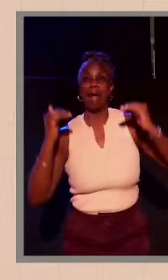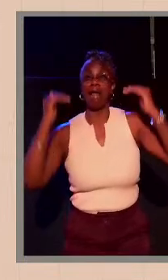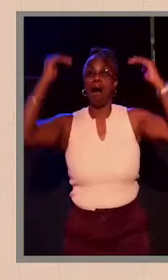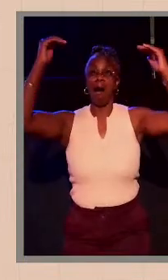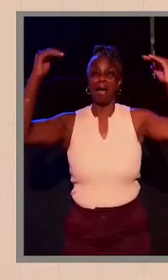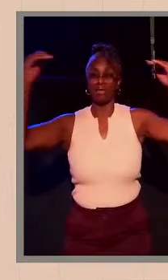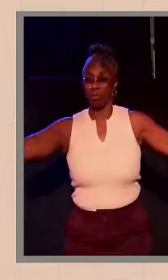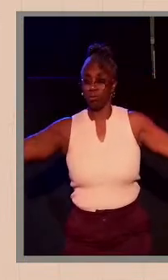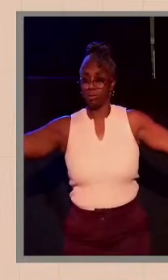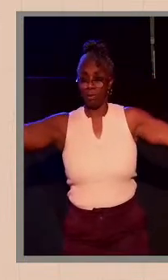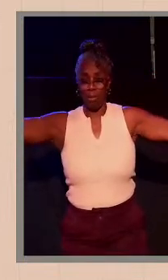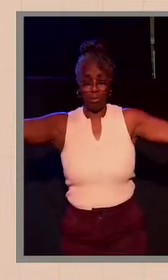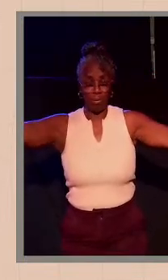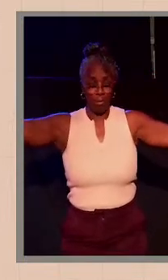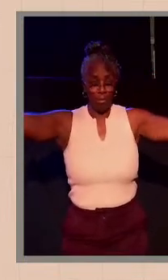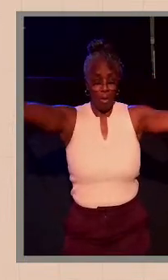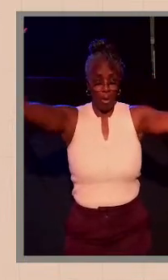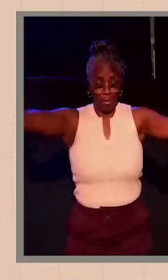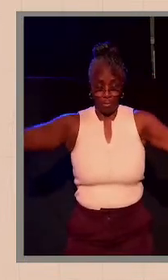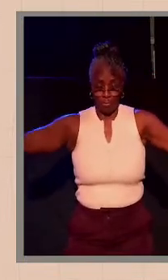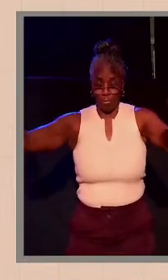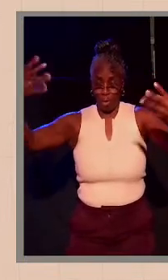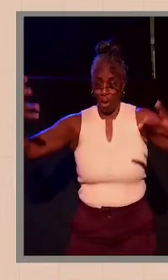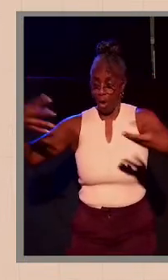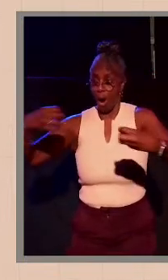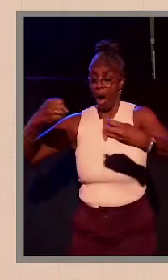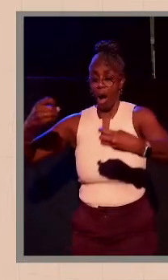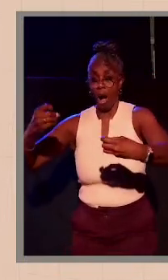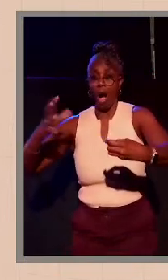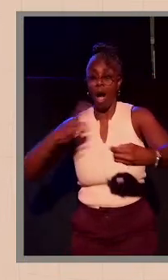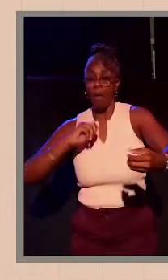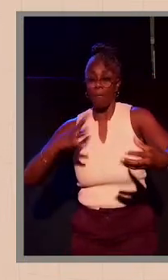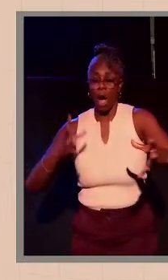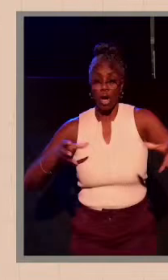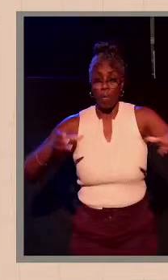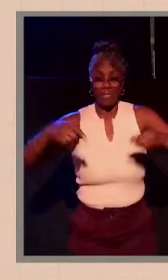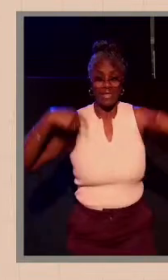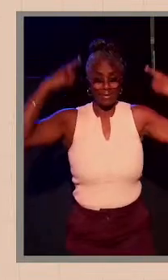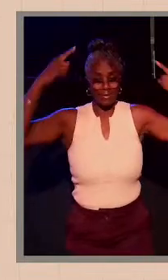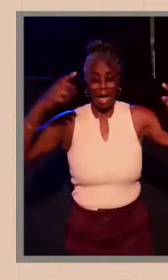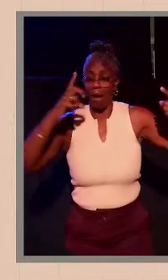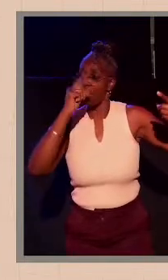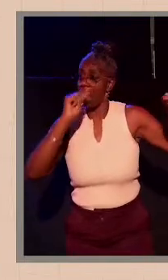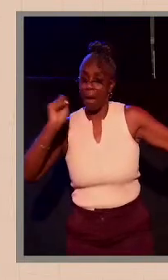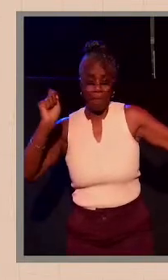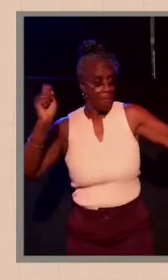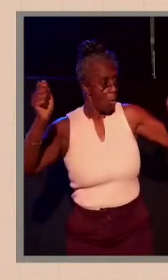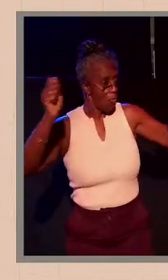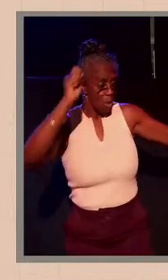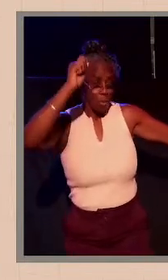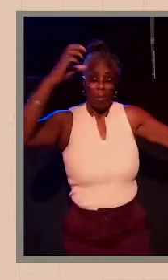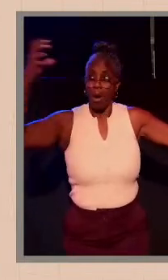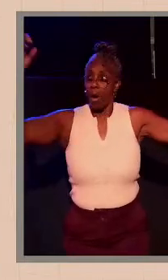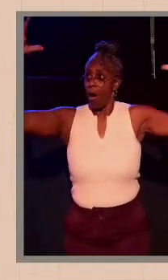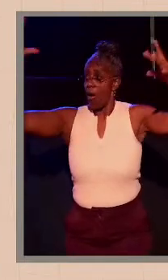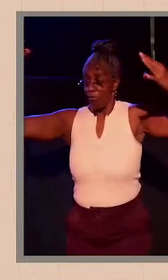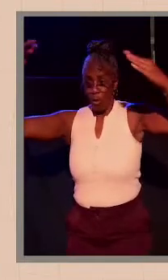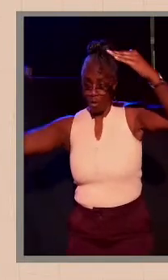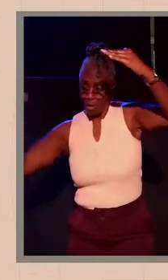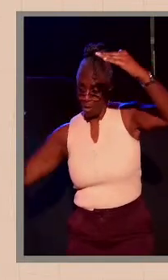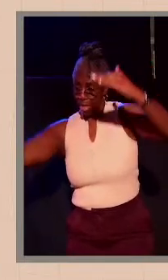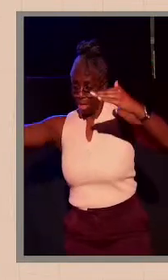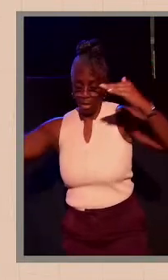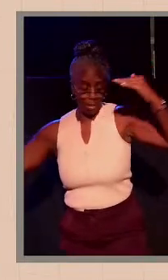you. Using the elevation, I can move the sound completely around you in a full sort of half dome, if you like,